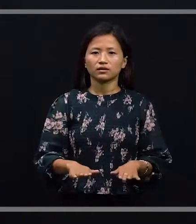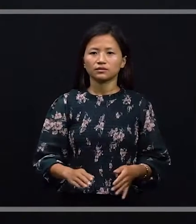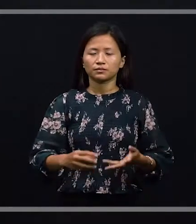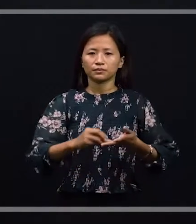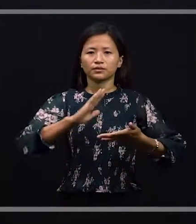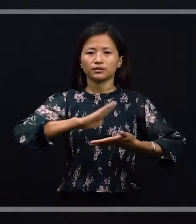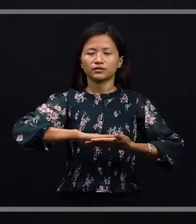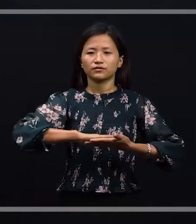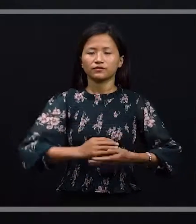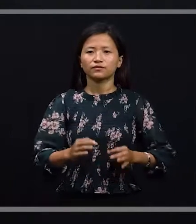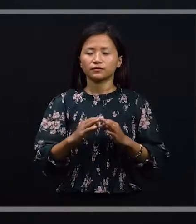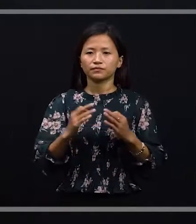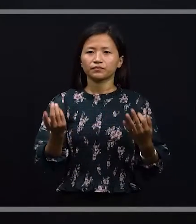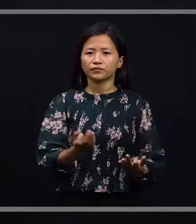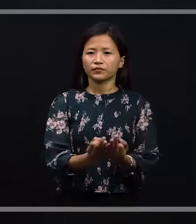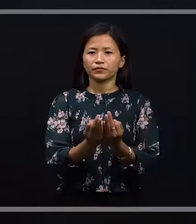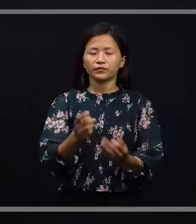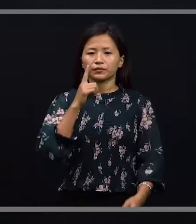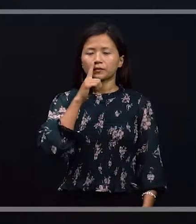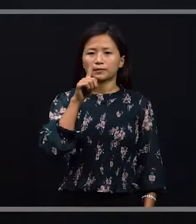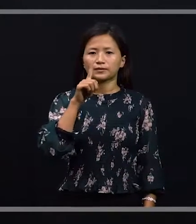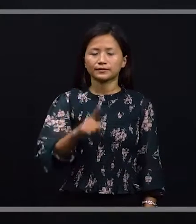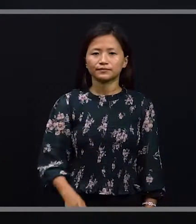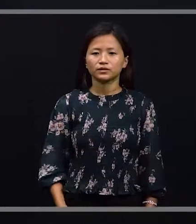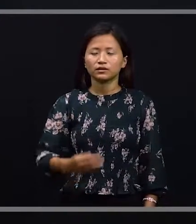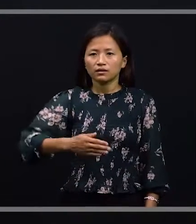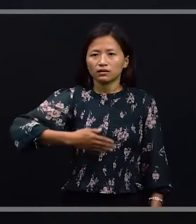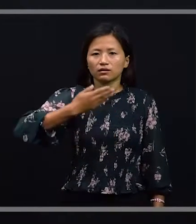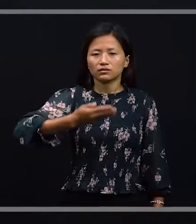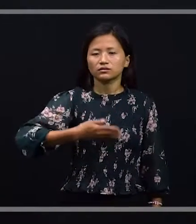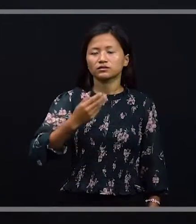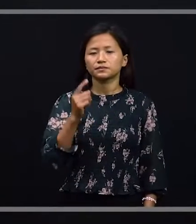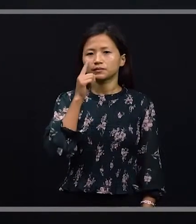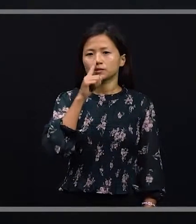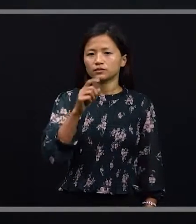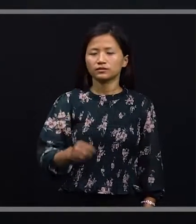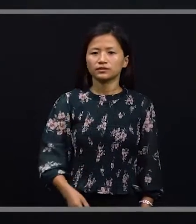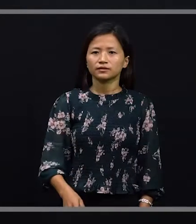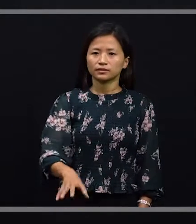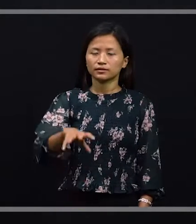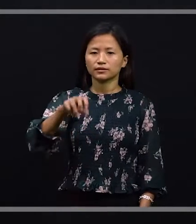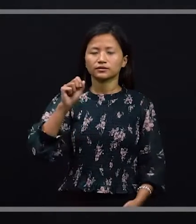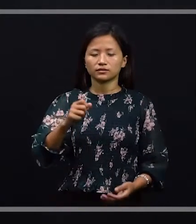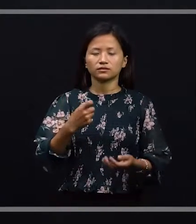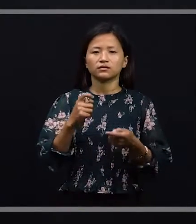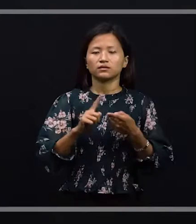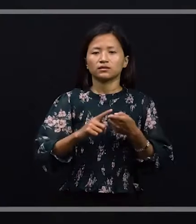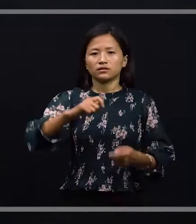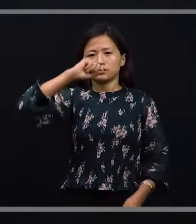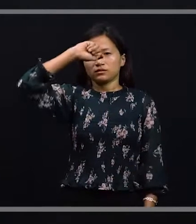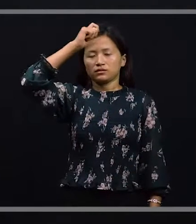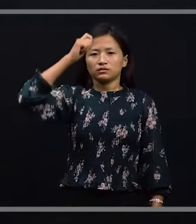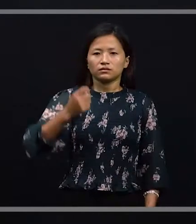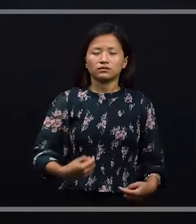female infanticide. So in order to abolish all this, he encouraged the women to get education, and then he